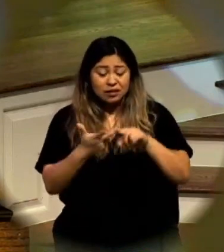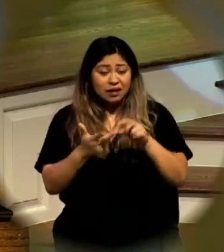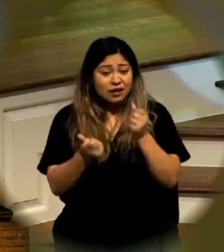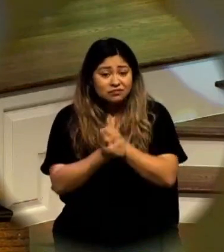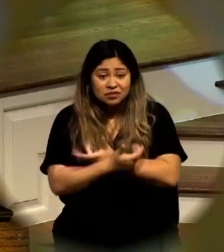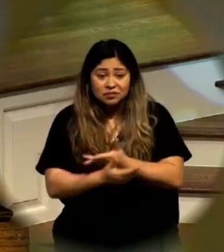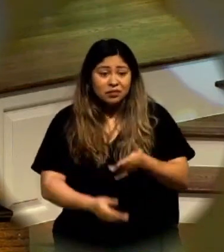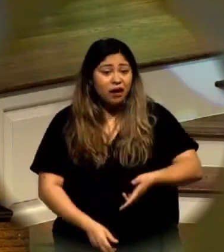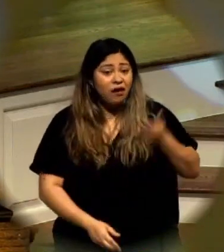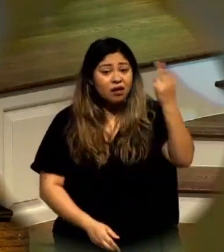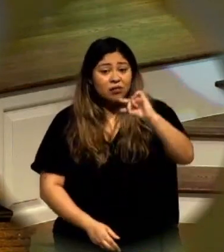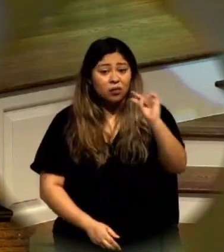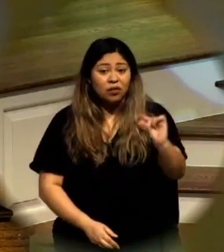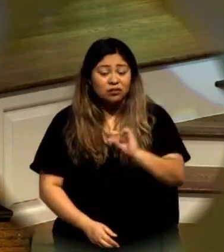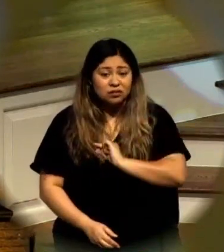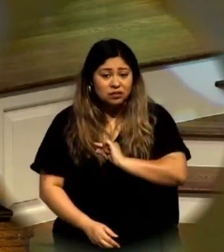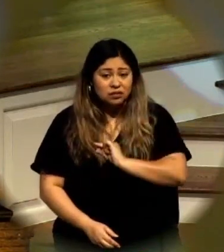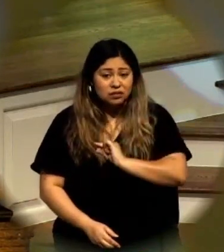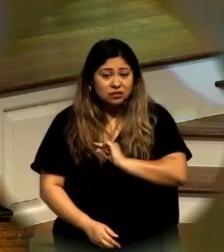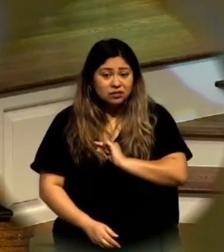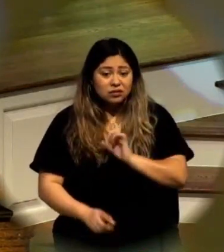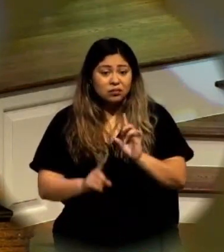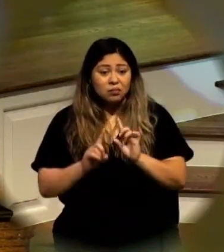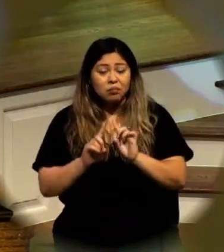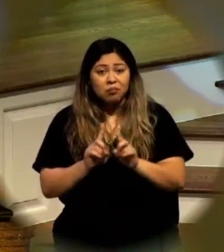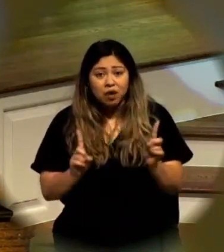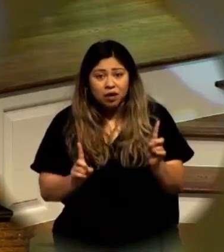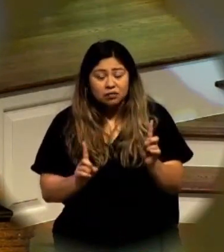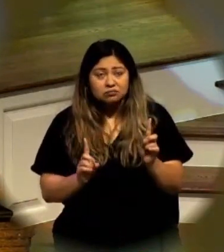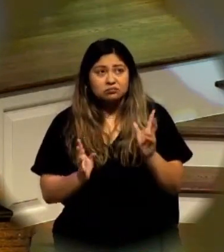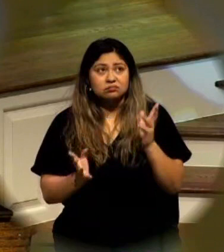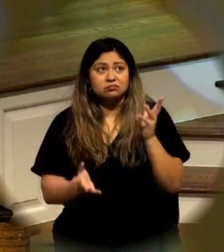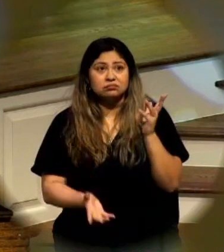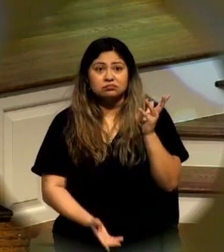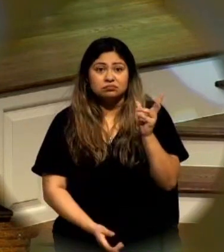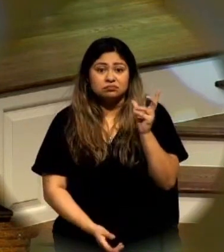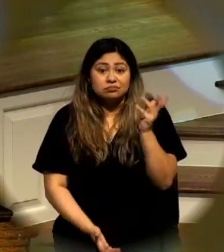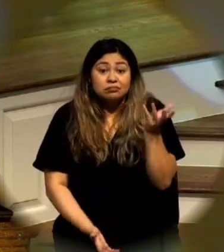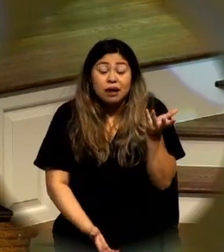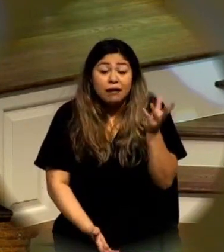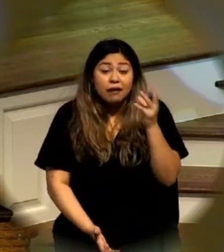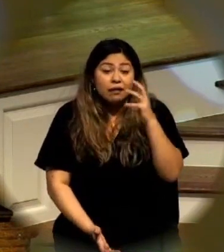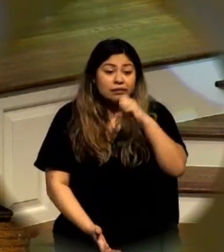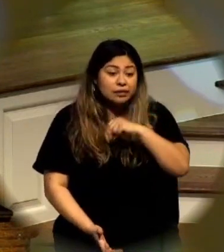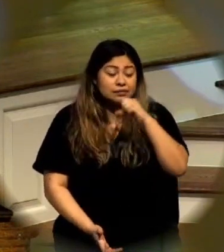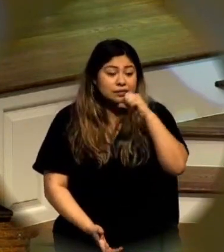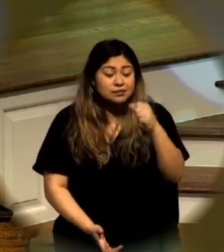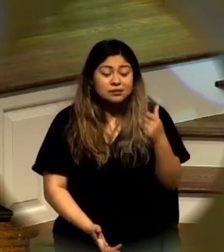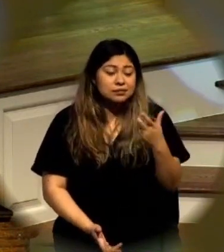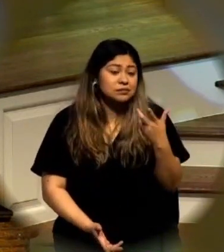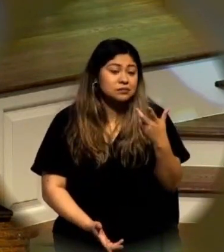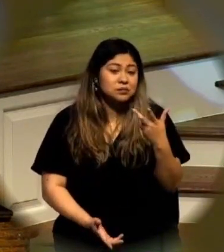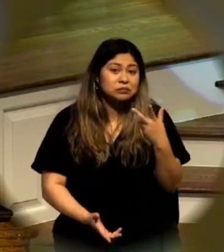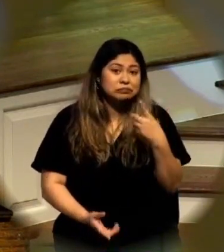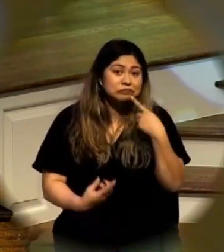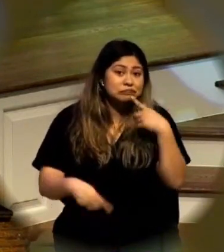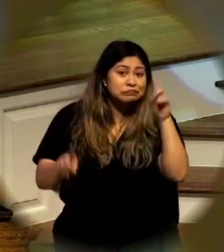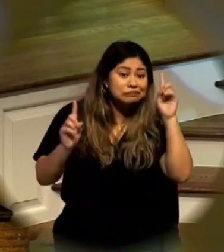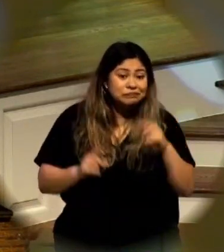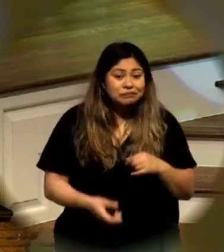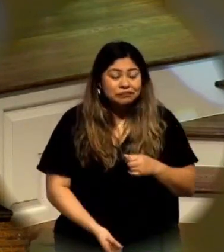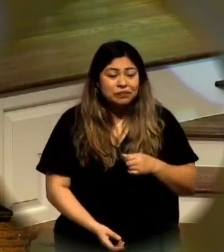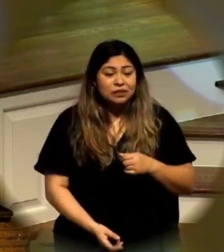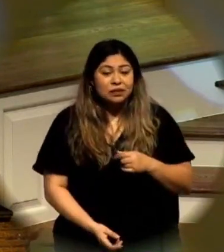quality. Did they not hear God's will correctly? So that's a question we ask sometimes when things don't work out perfectly. We think, well, did